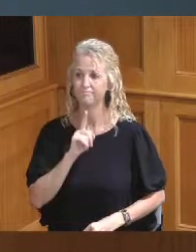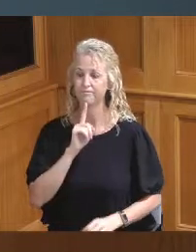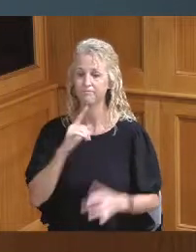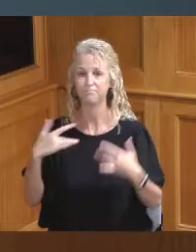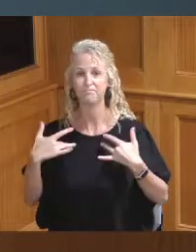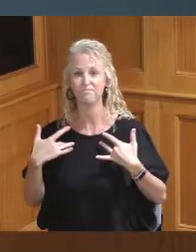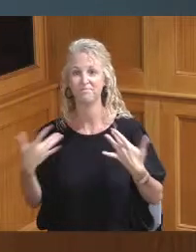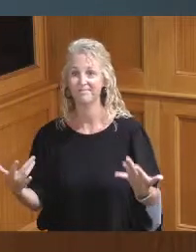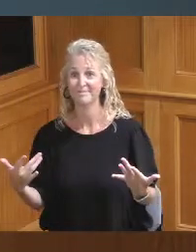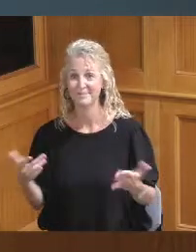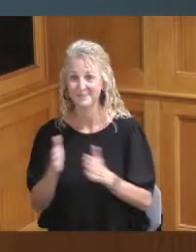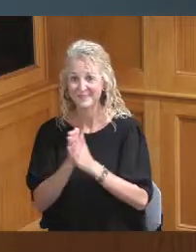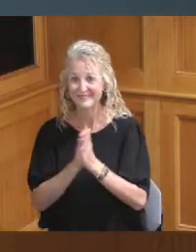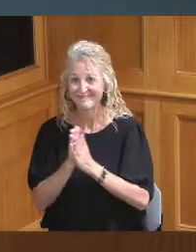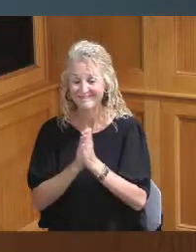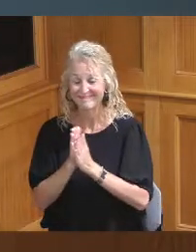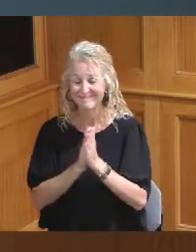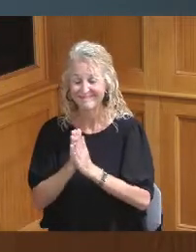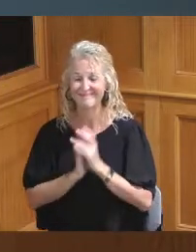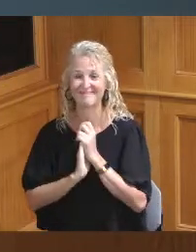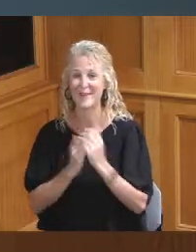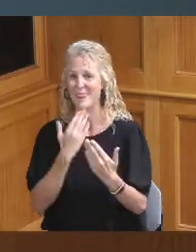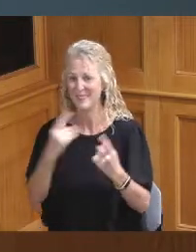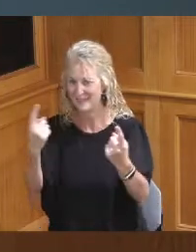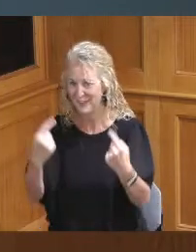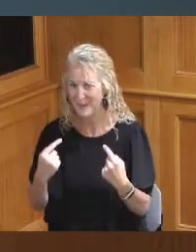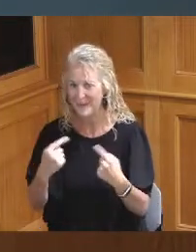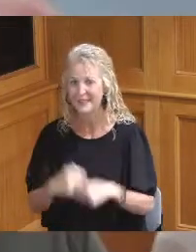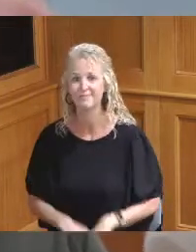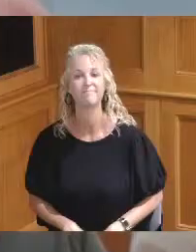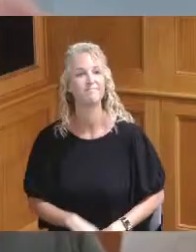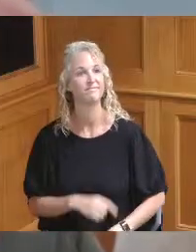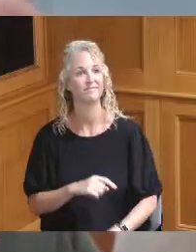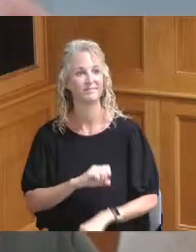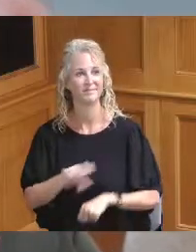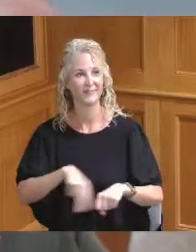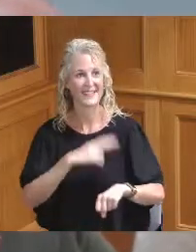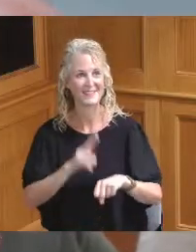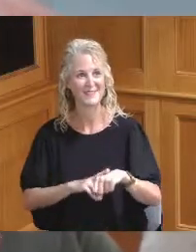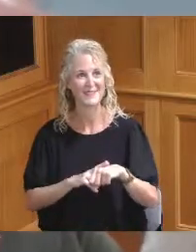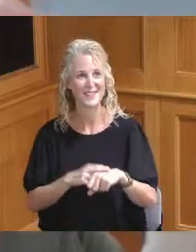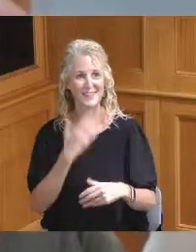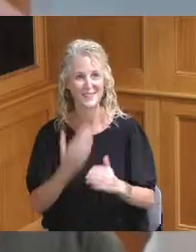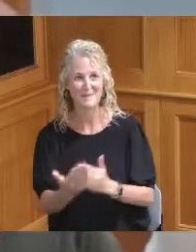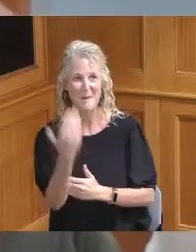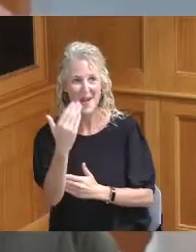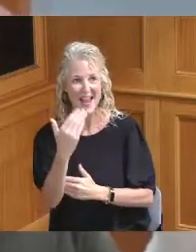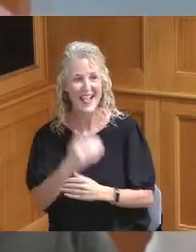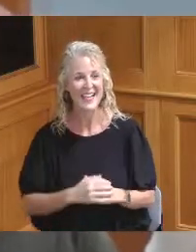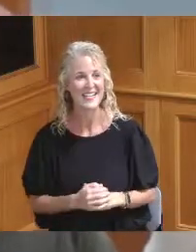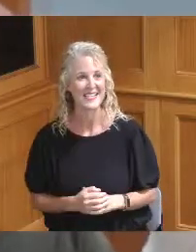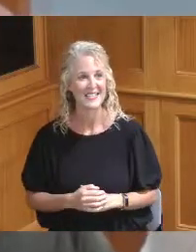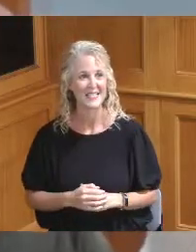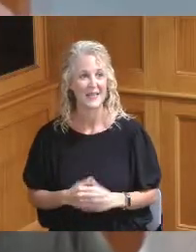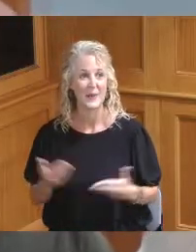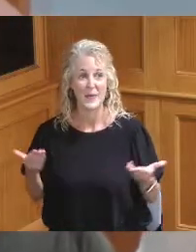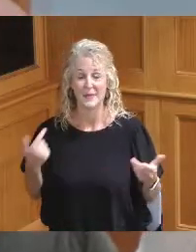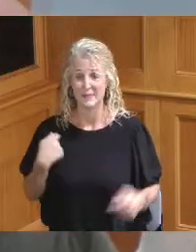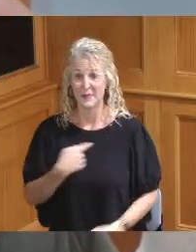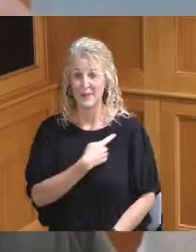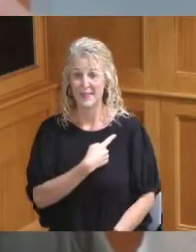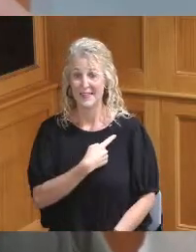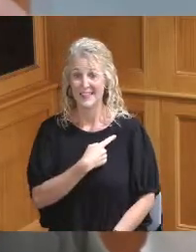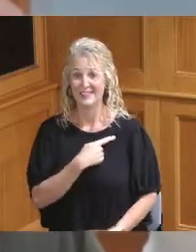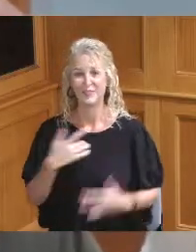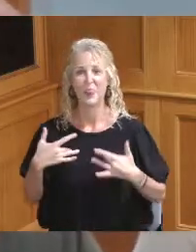looking forward to your presentation. So thanks for being here. Thank you so much for having us, and good morning, everyone. We are so excited